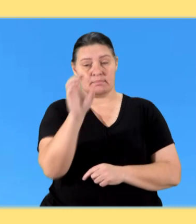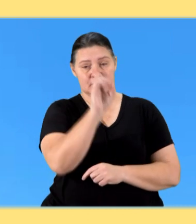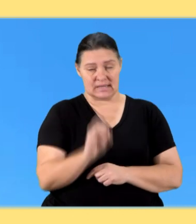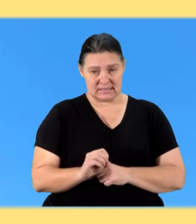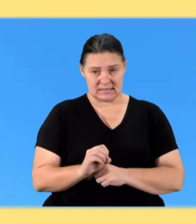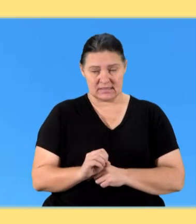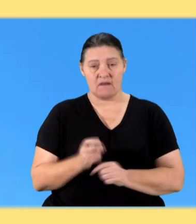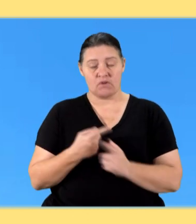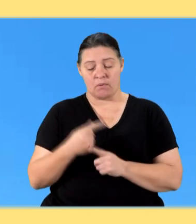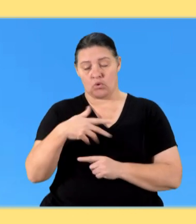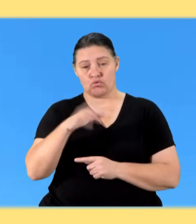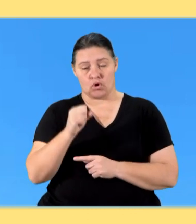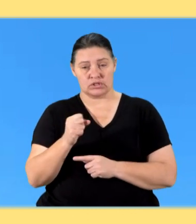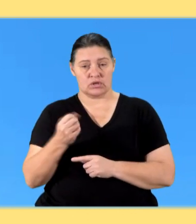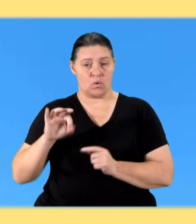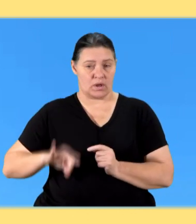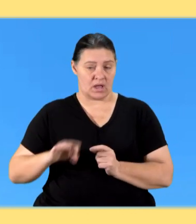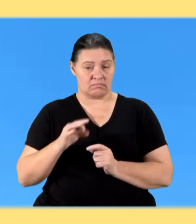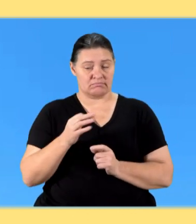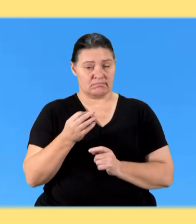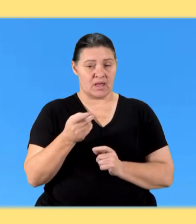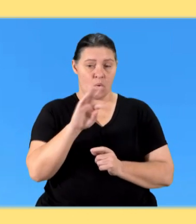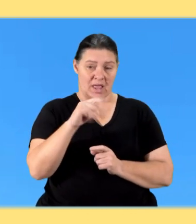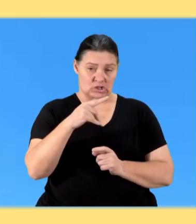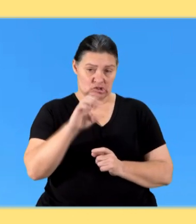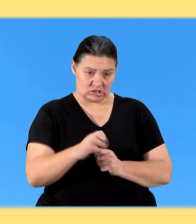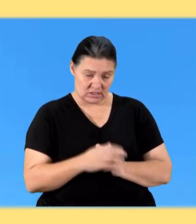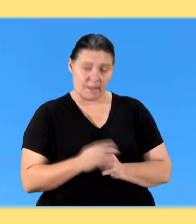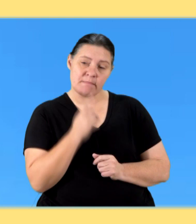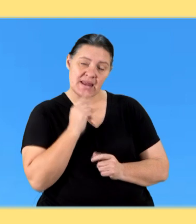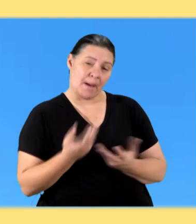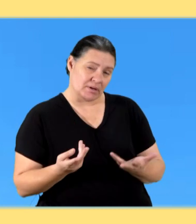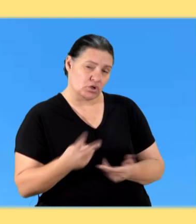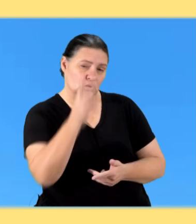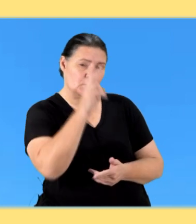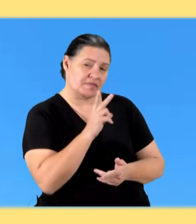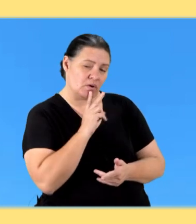take 1% of the gross wage. How much is my gross wage?